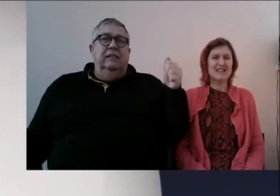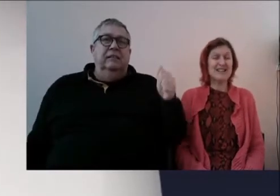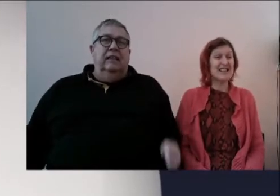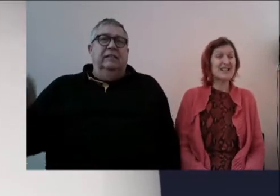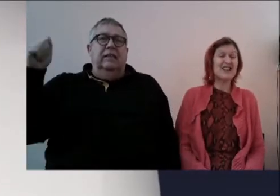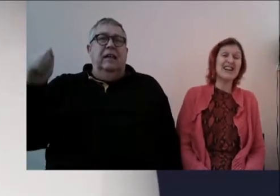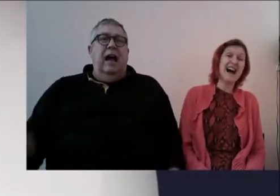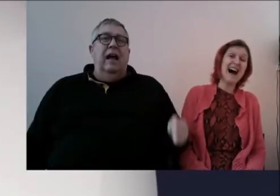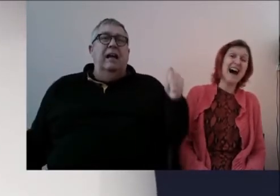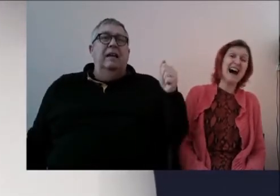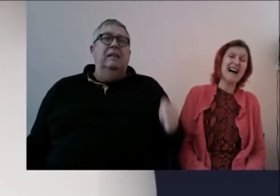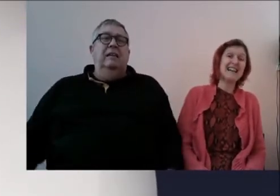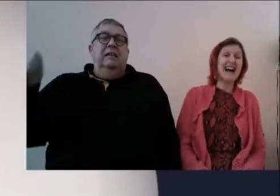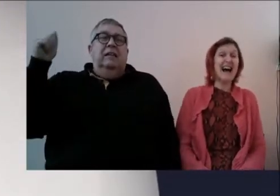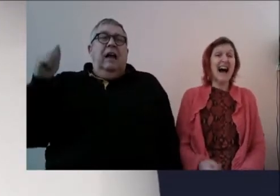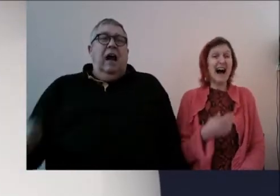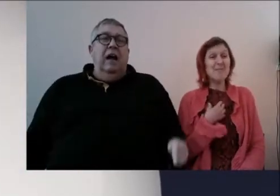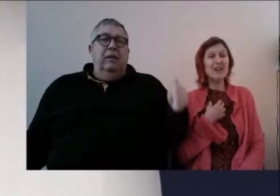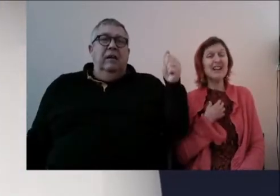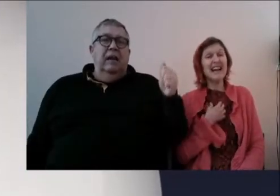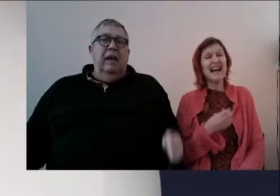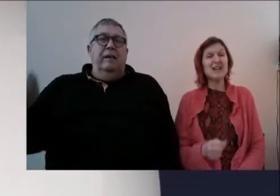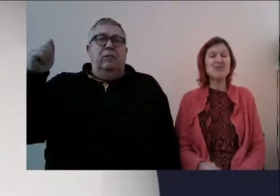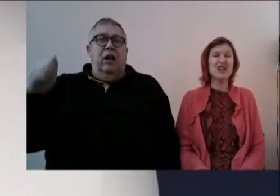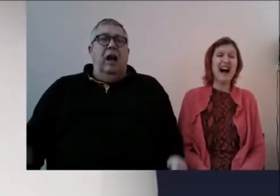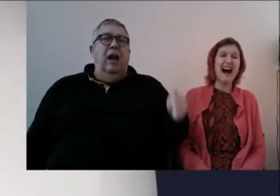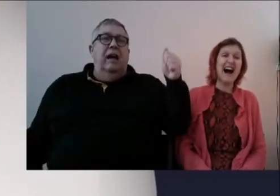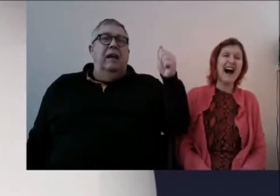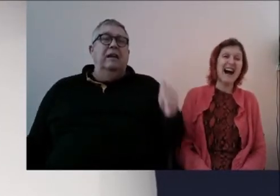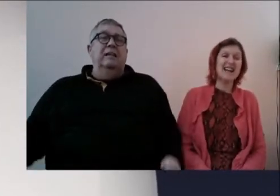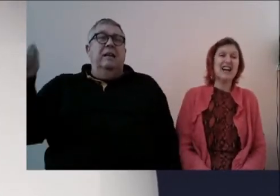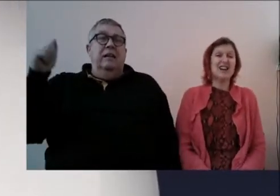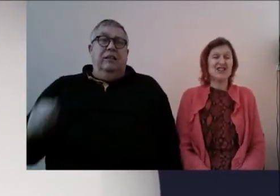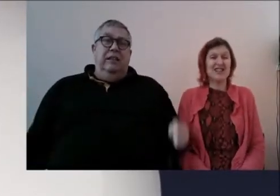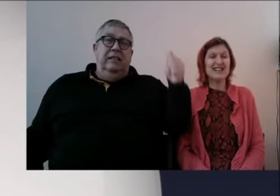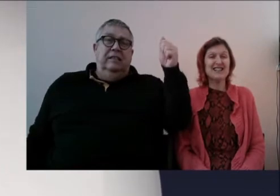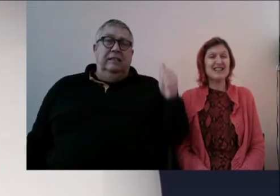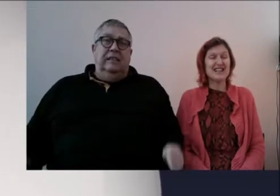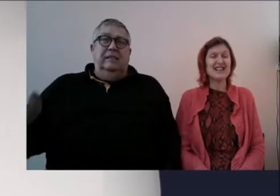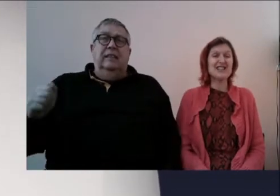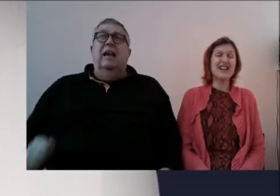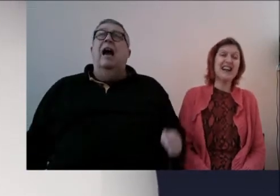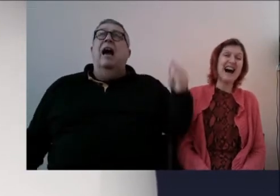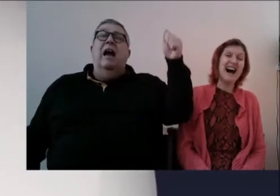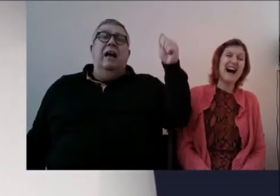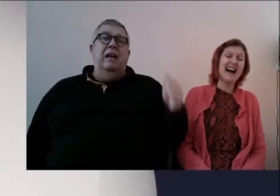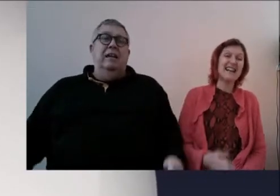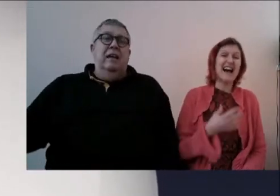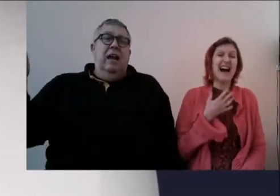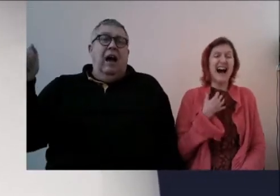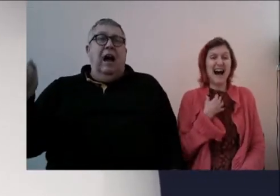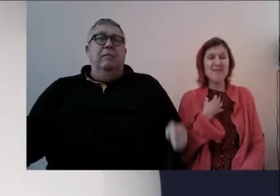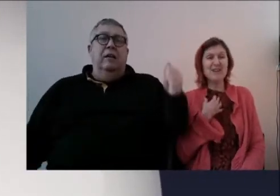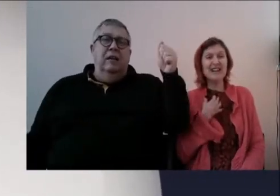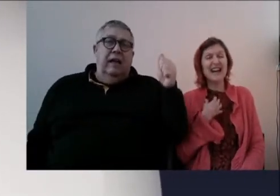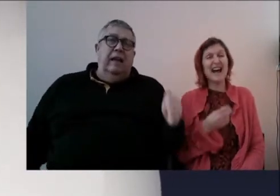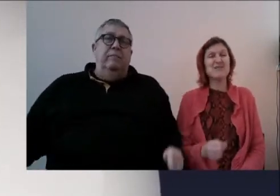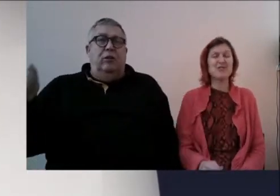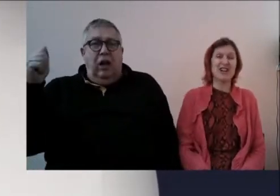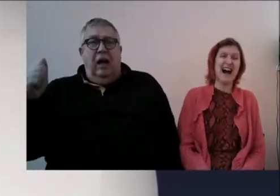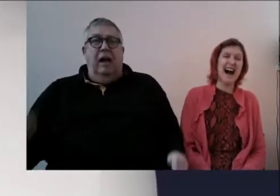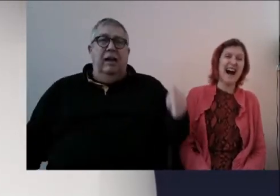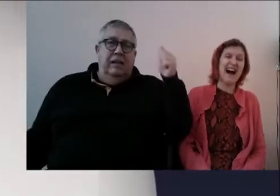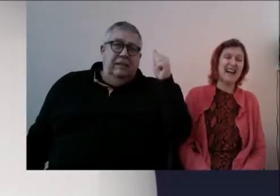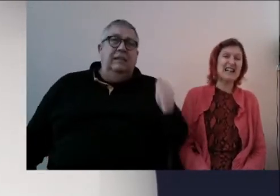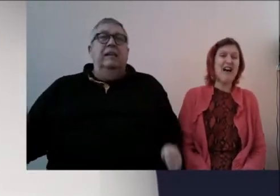shine. Jesus is the light. I'm gonna let it shine. Jesus is the light. I'm gonna let